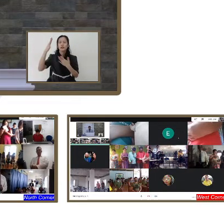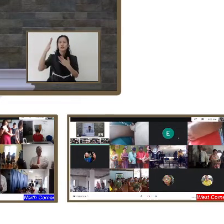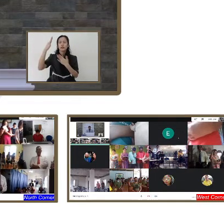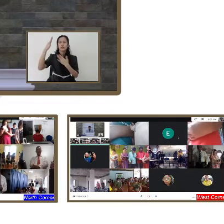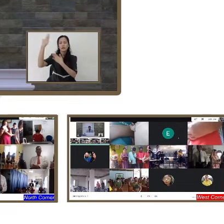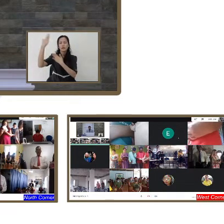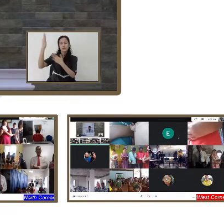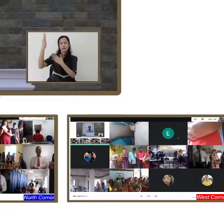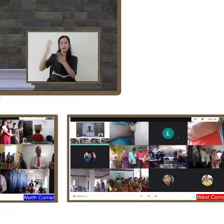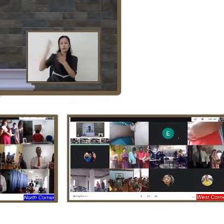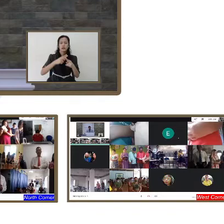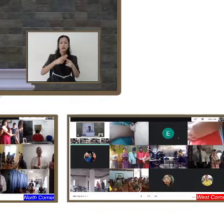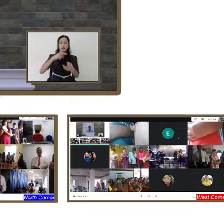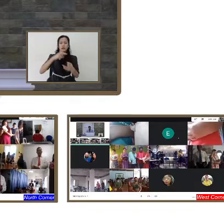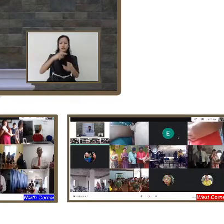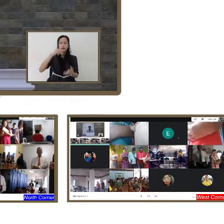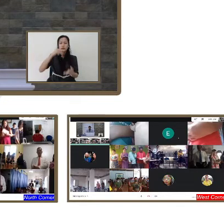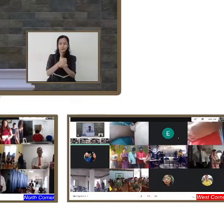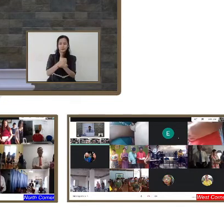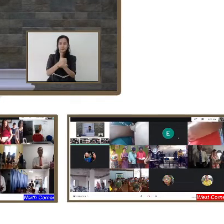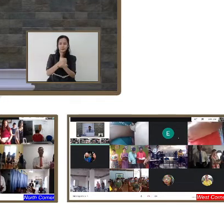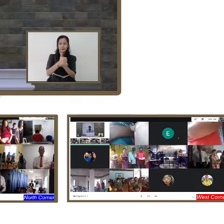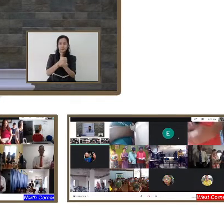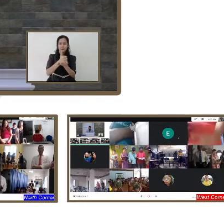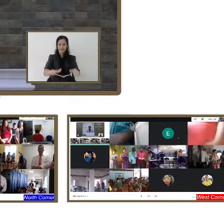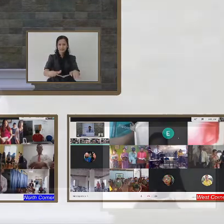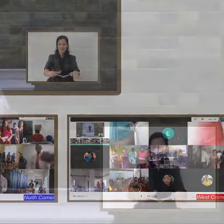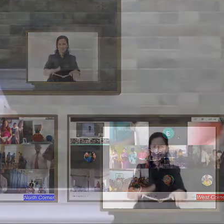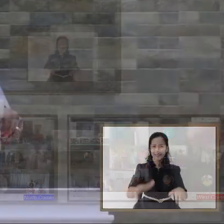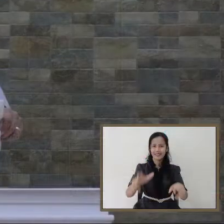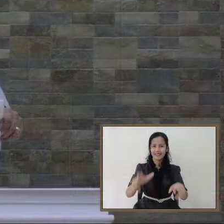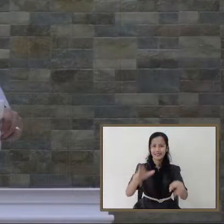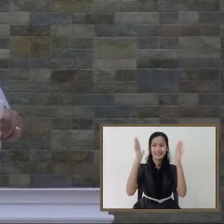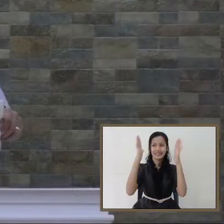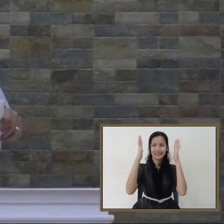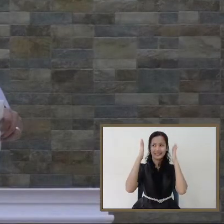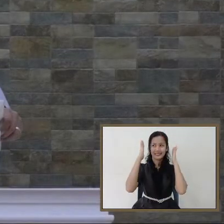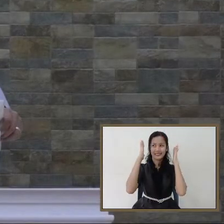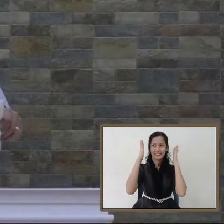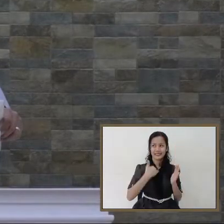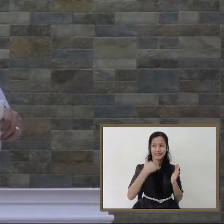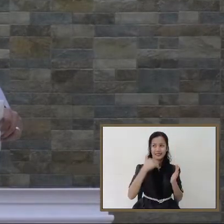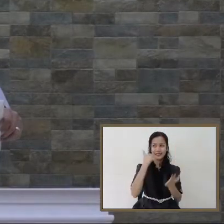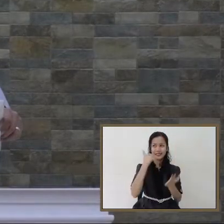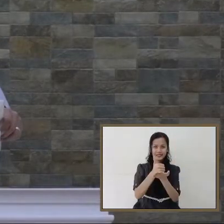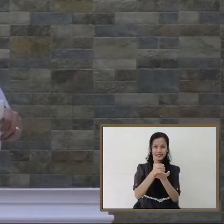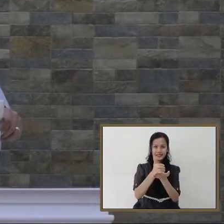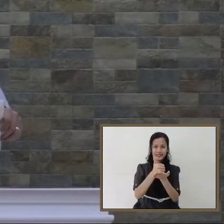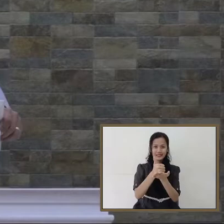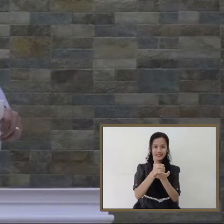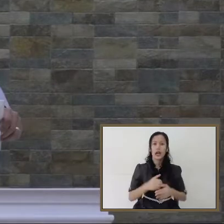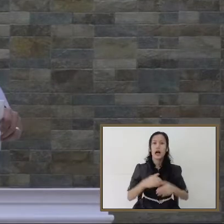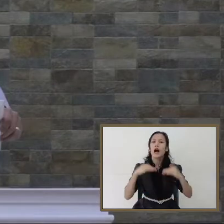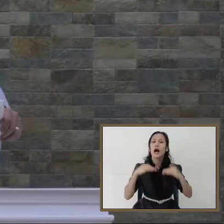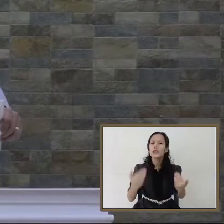name. Amen. Please be seated. All right, as I said, we're already now in the book of,